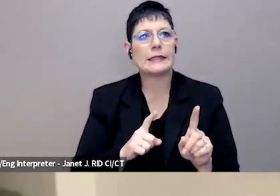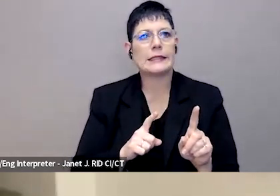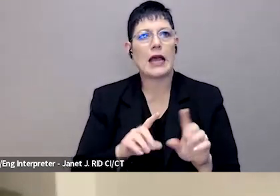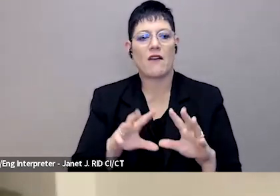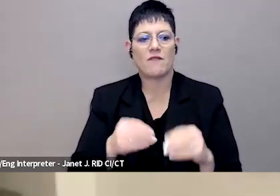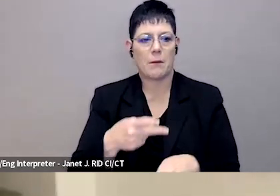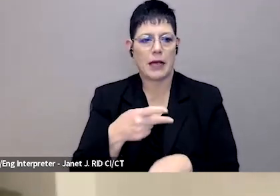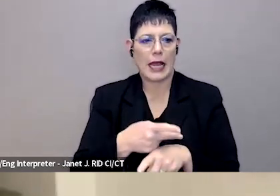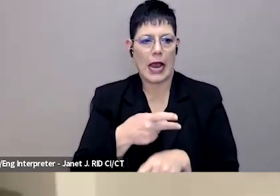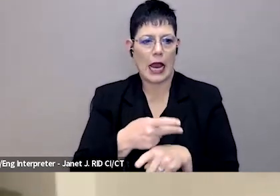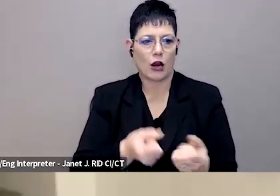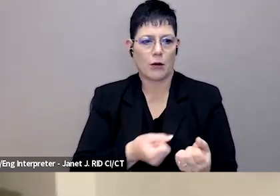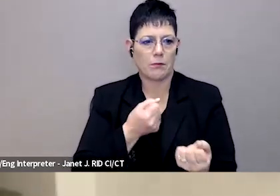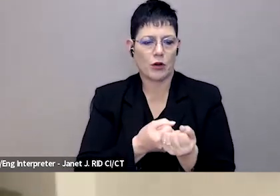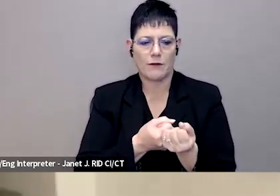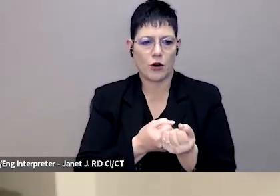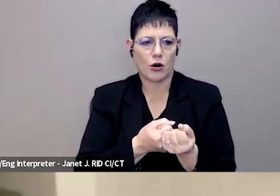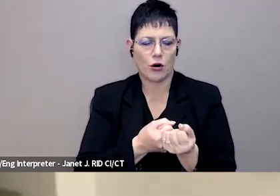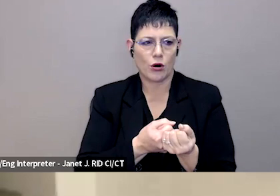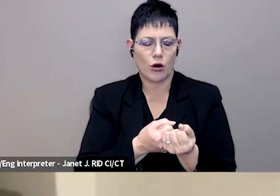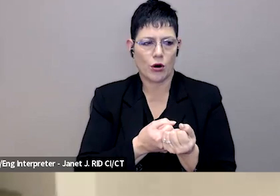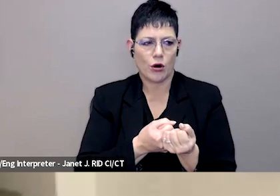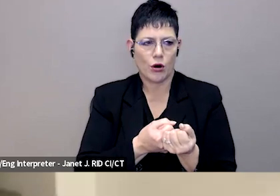that will cause so much